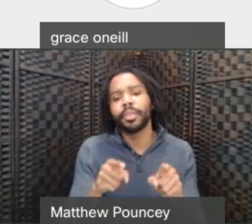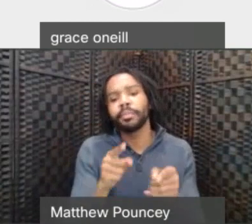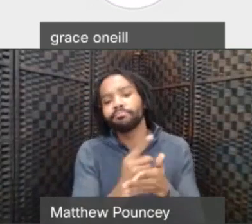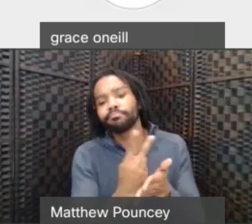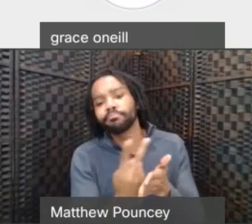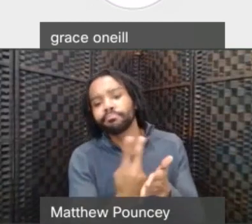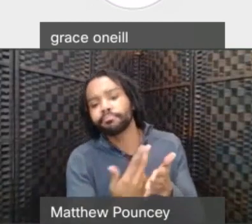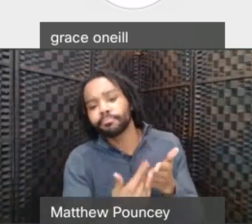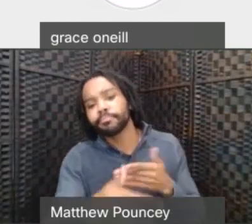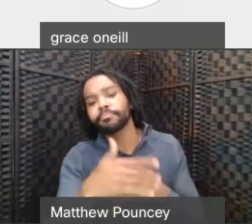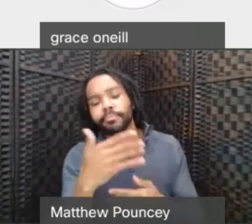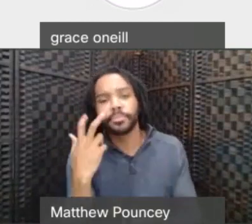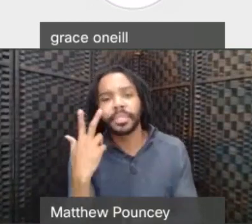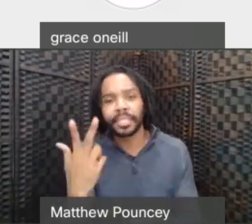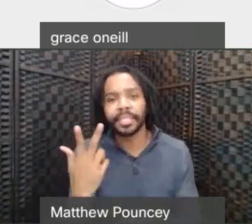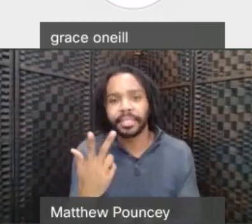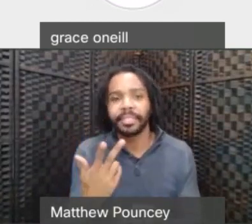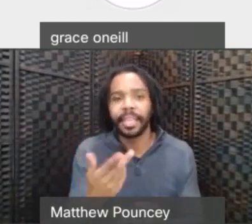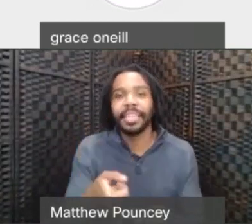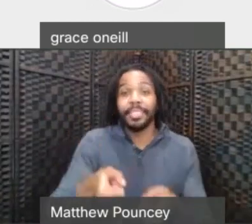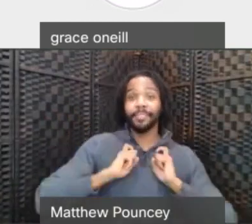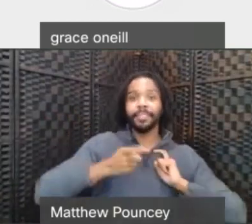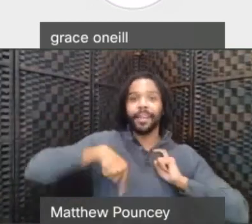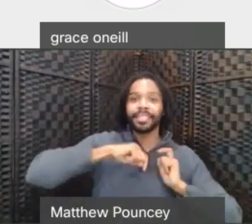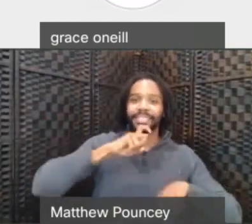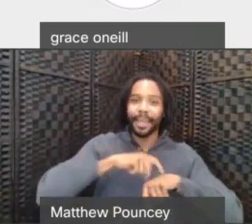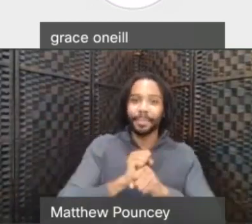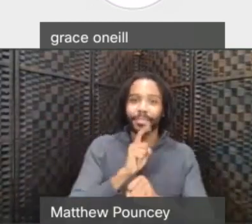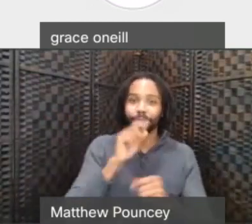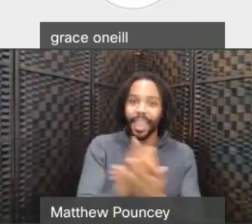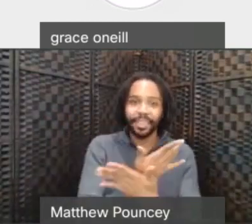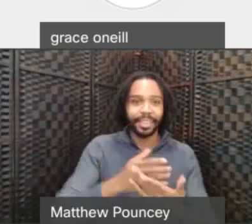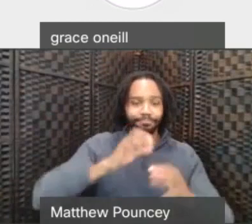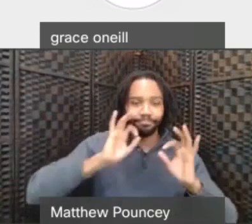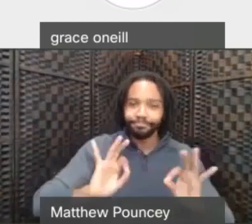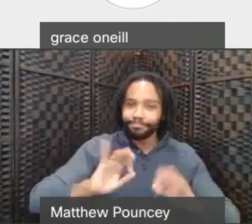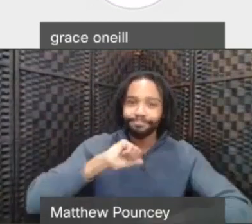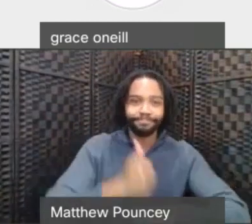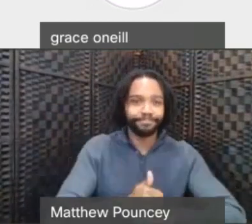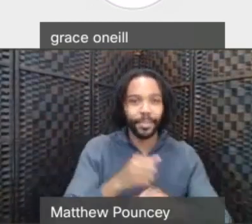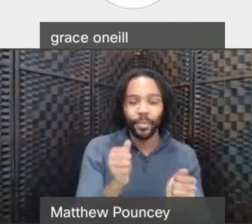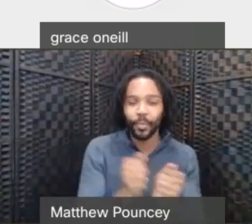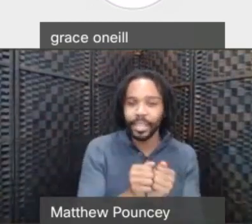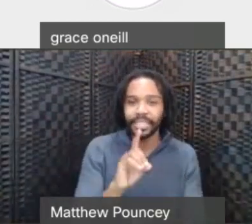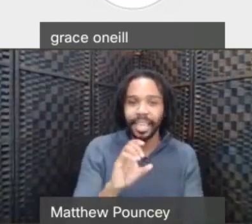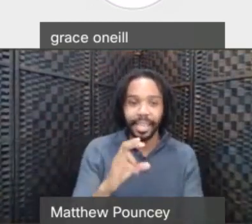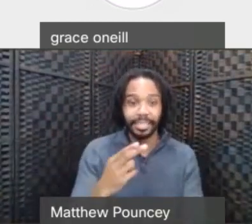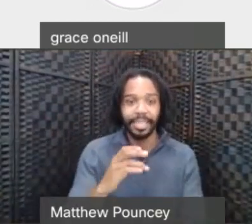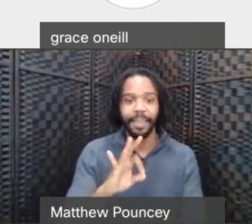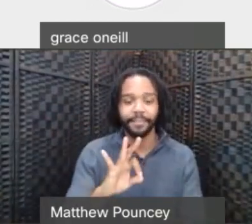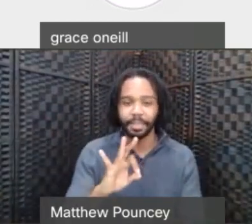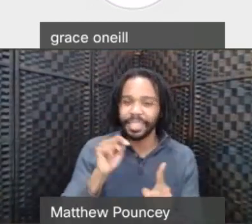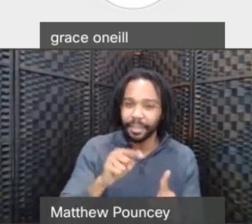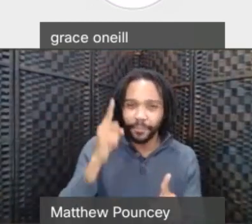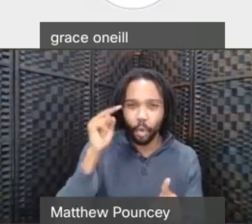gives us time to shore up that last item with DHCF that you spoke about with respect to enrollment. So